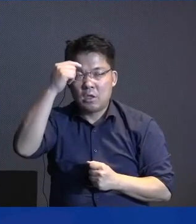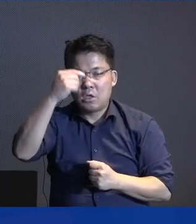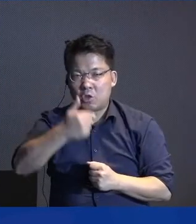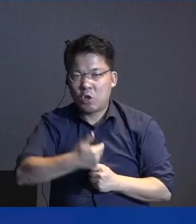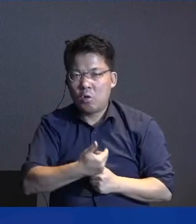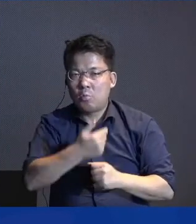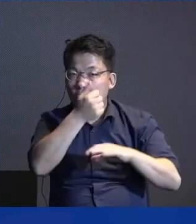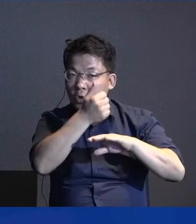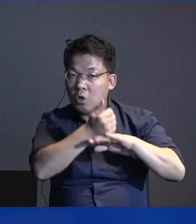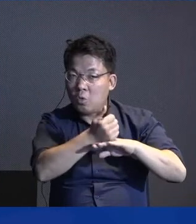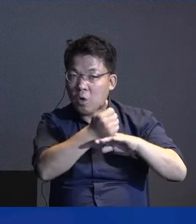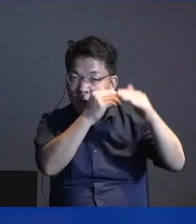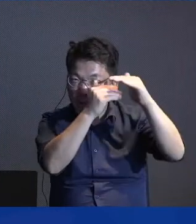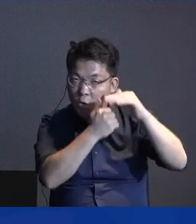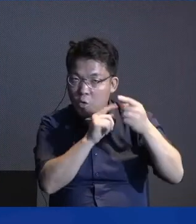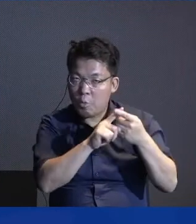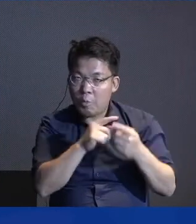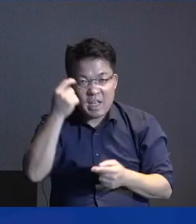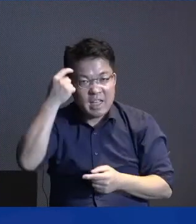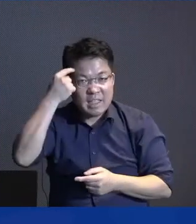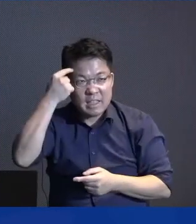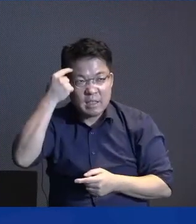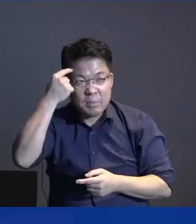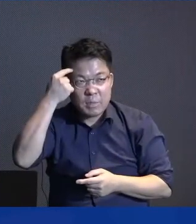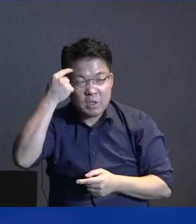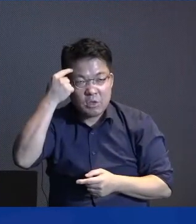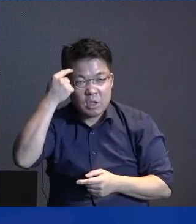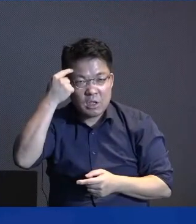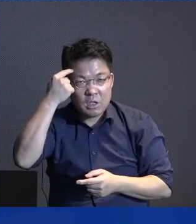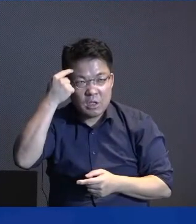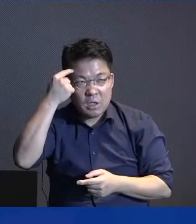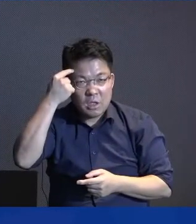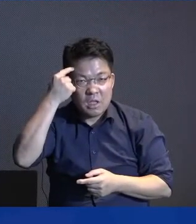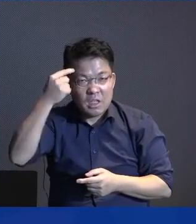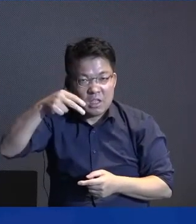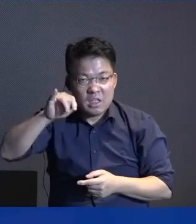social cohesion in neighborhood environment. And if you reduce